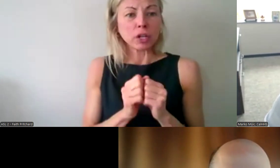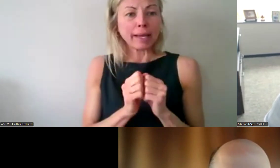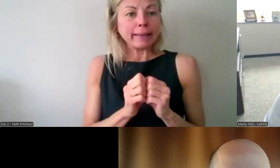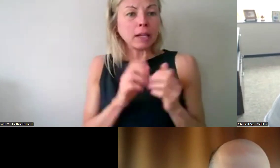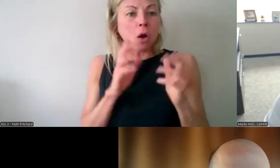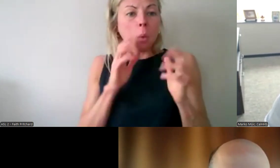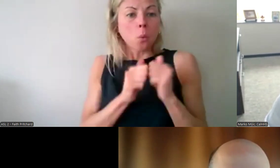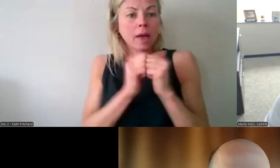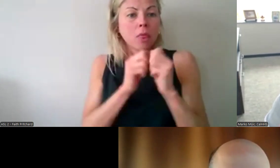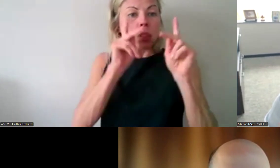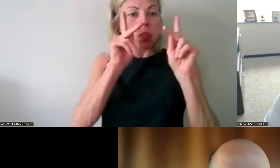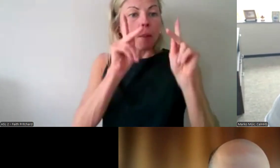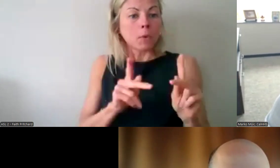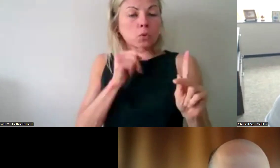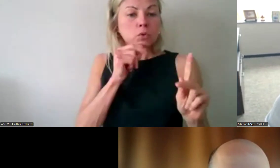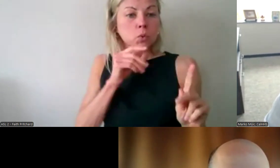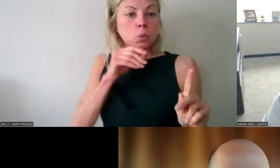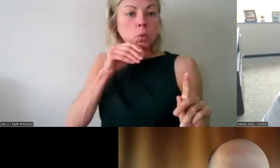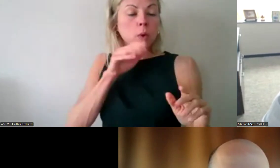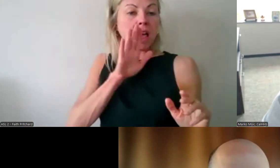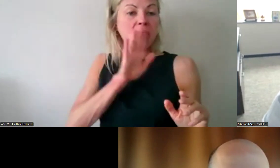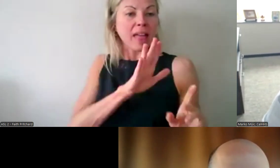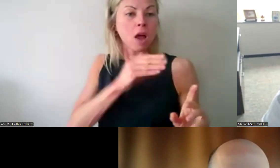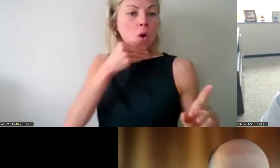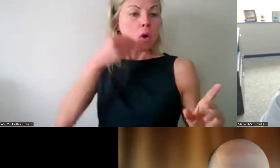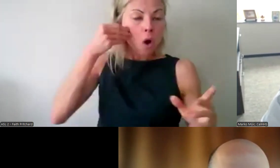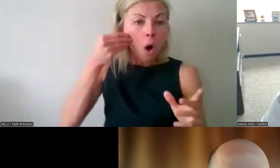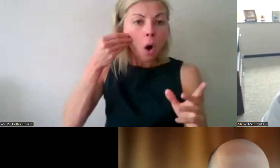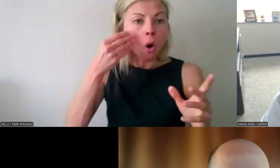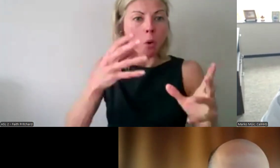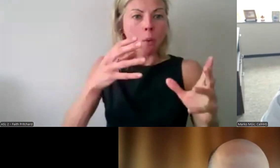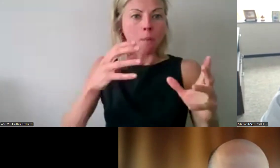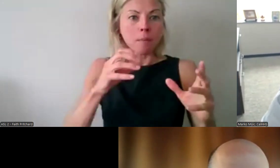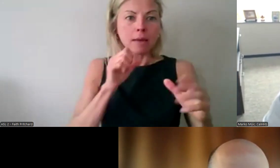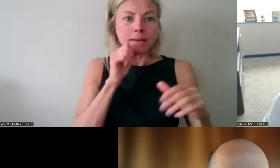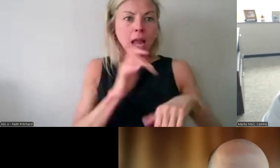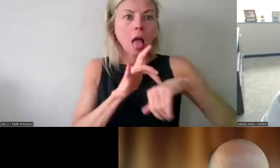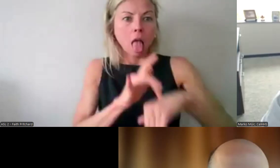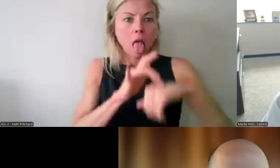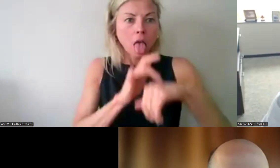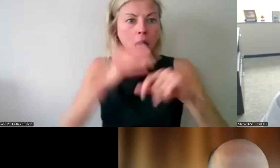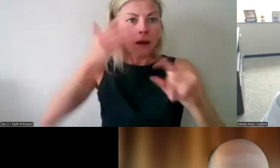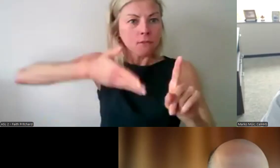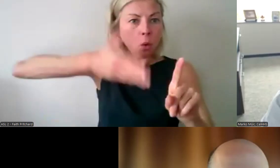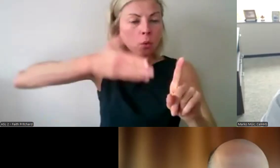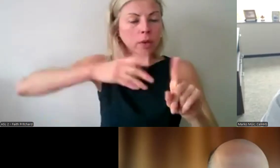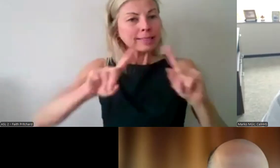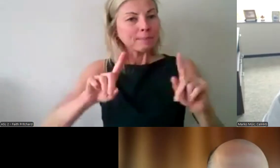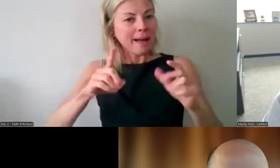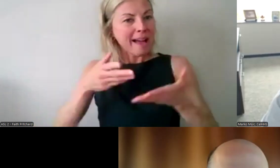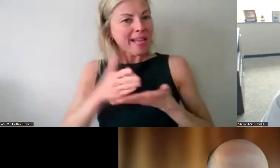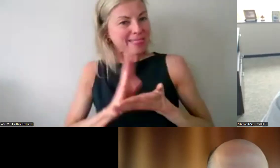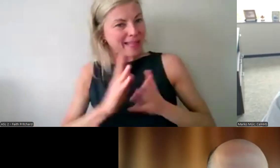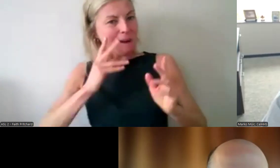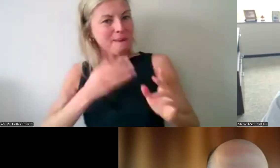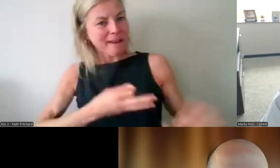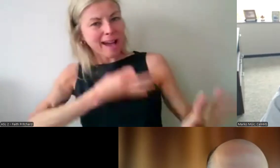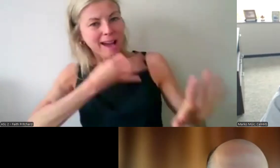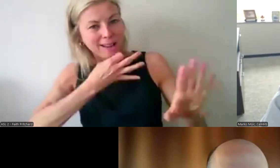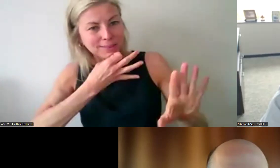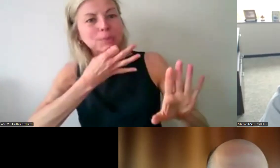and then forget the rest of the jargon and kind of let let others, kind of the experts